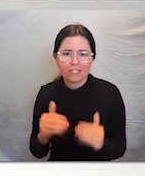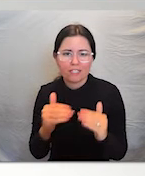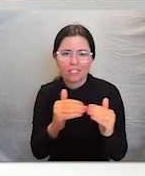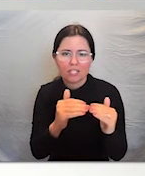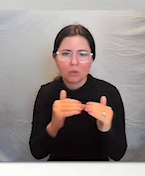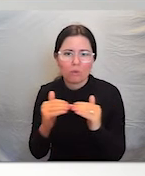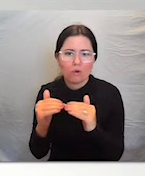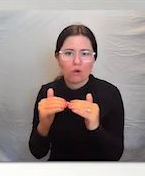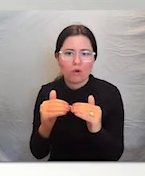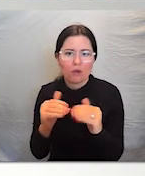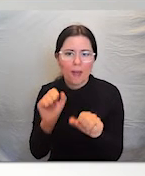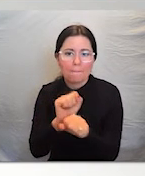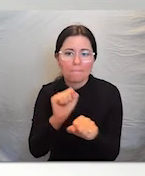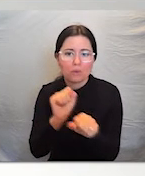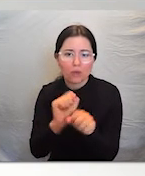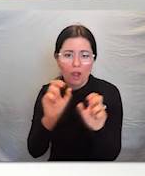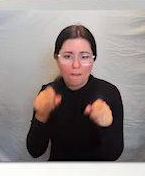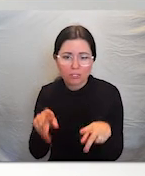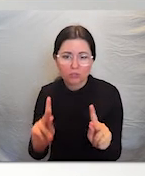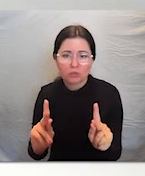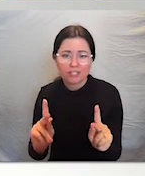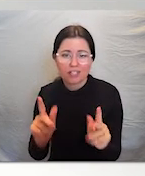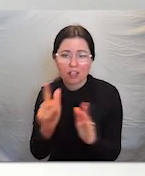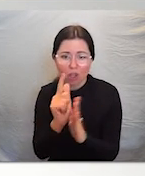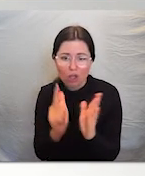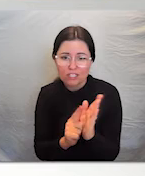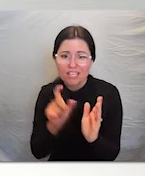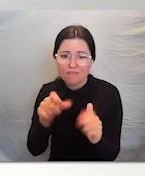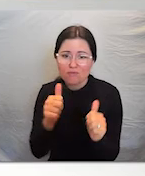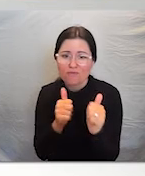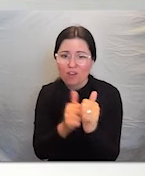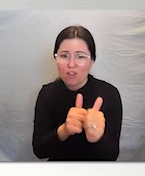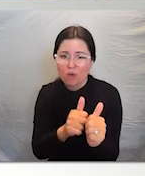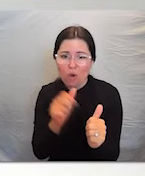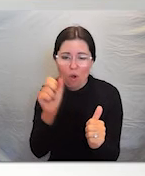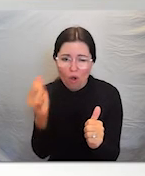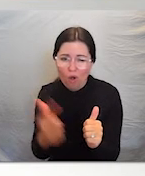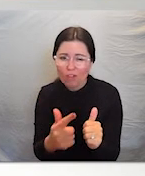employer opportunity laws and policies.